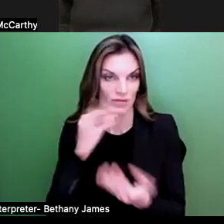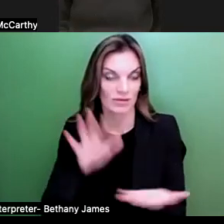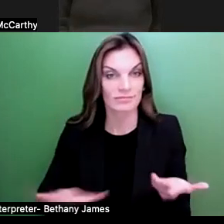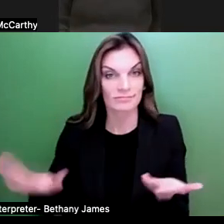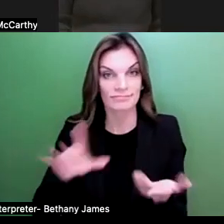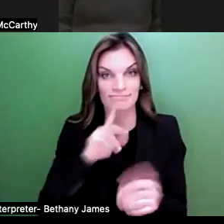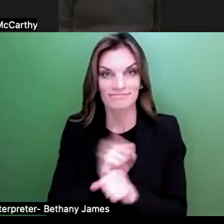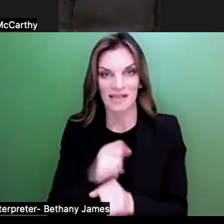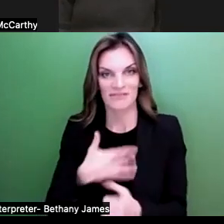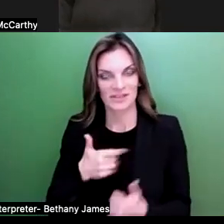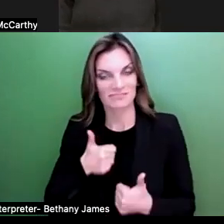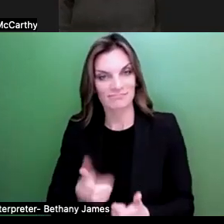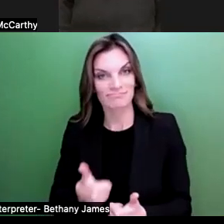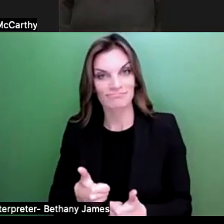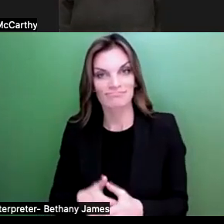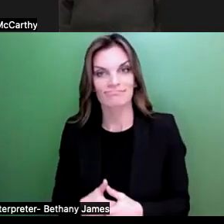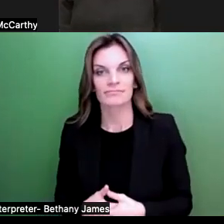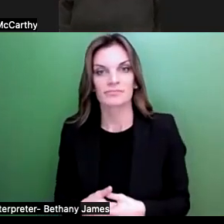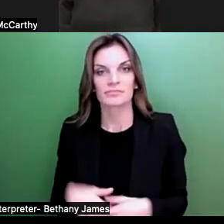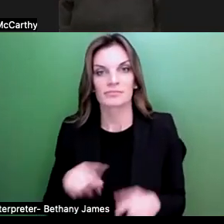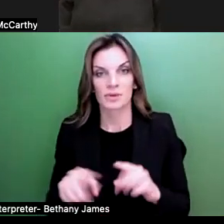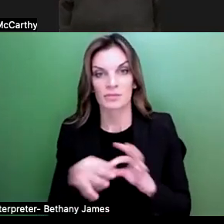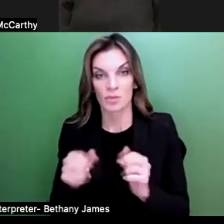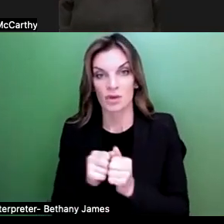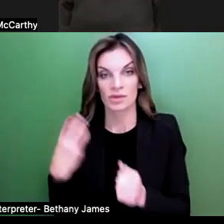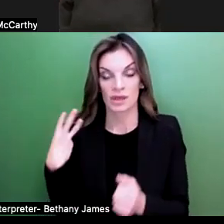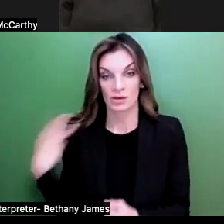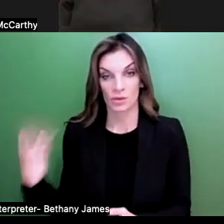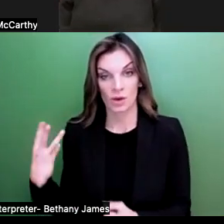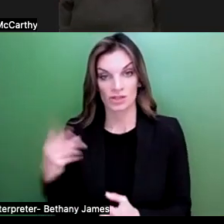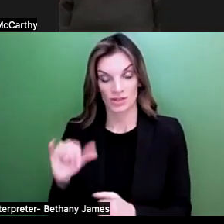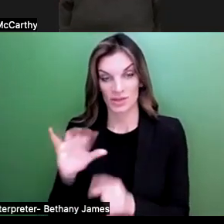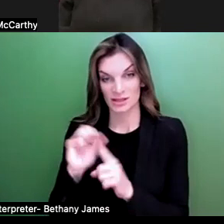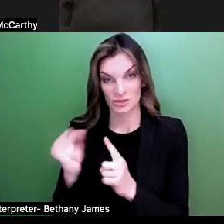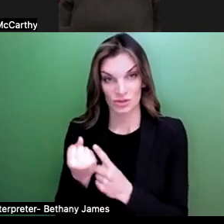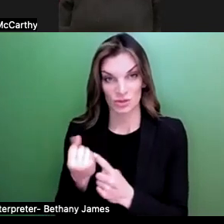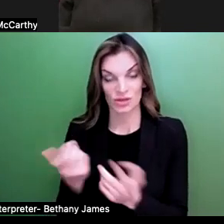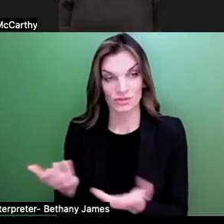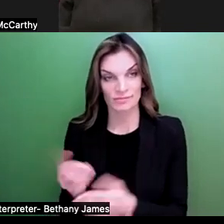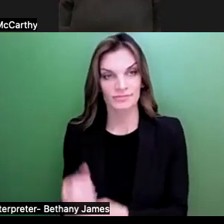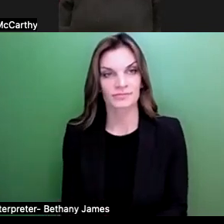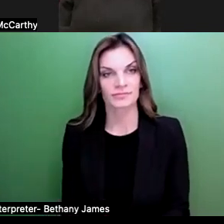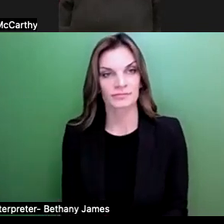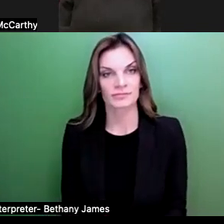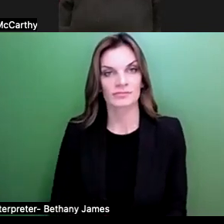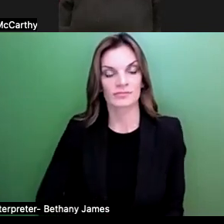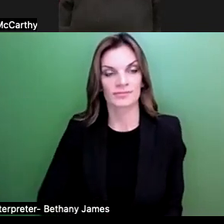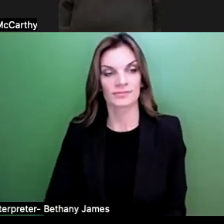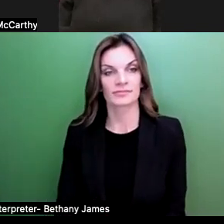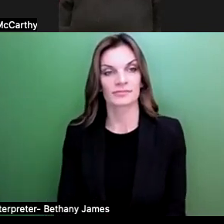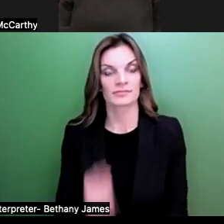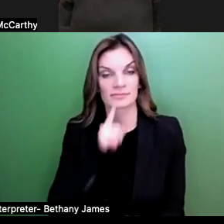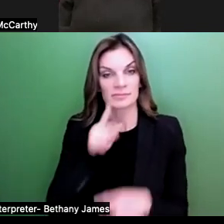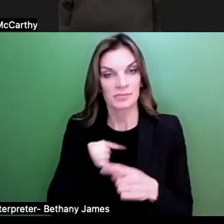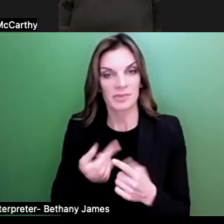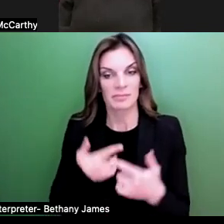the soul. In terms of the Washington Irving situation, it's been a